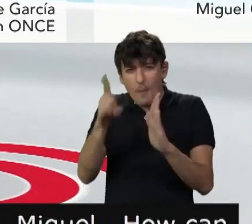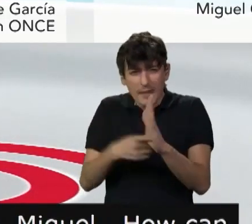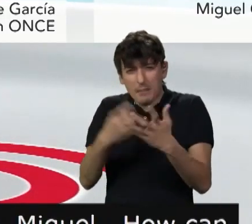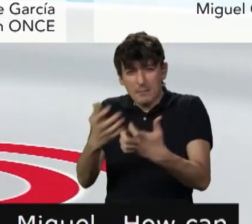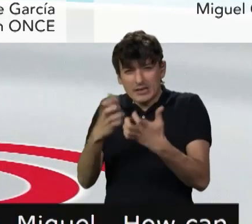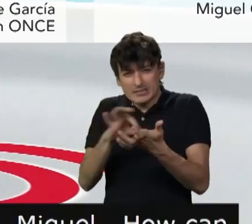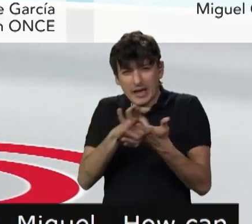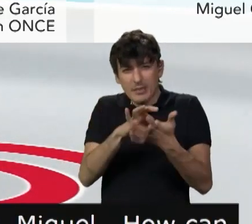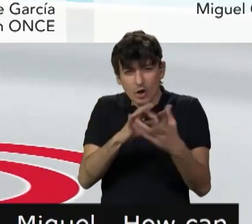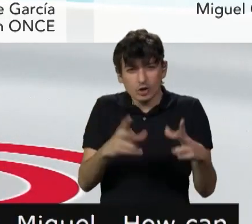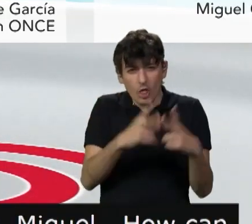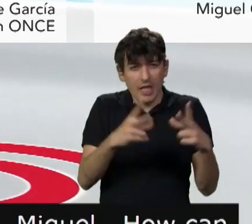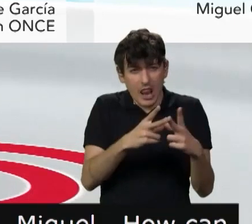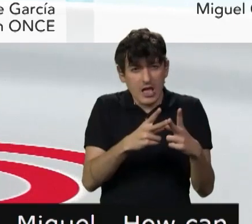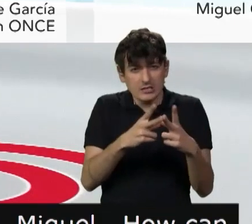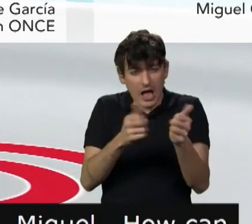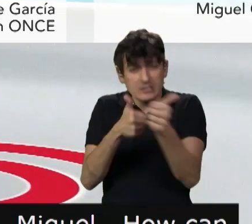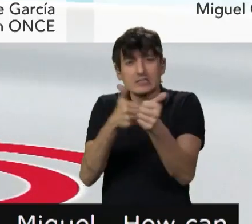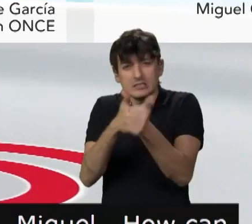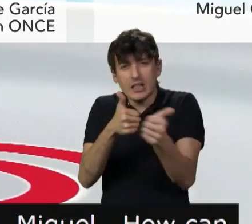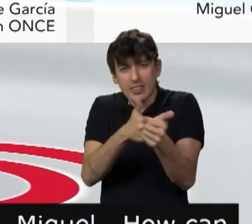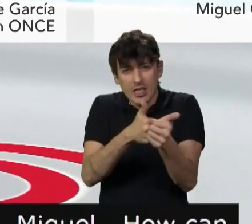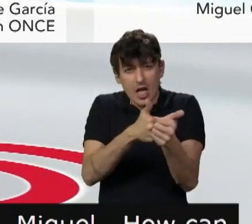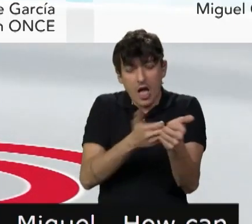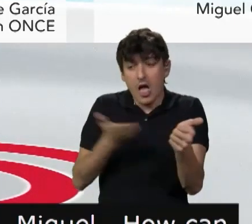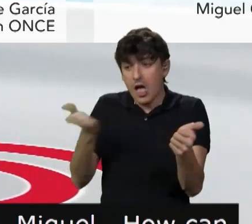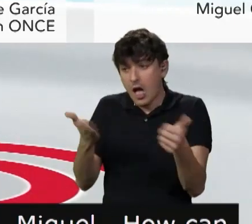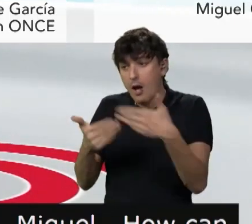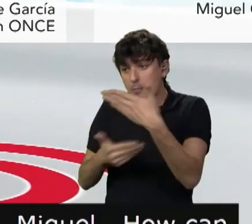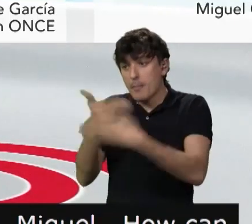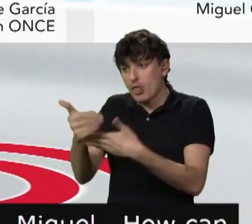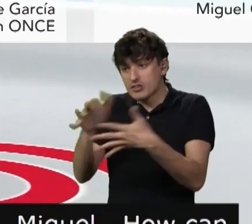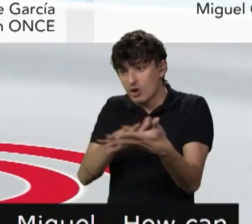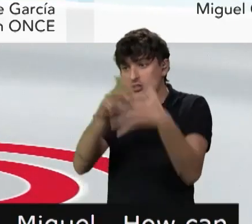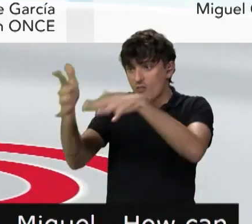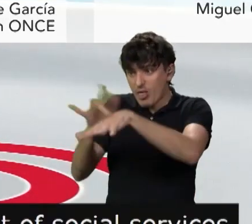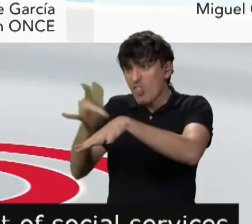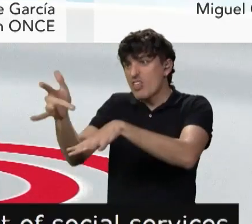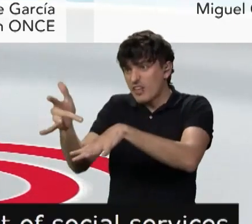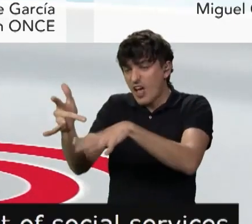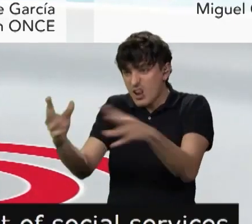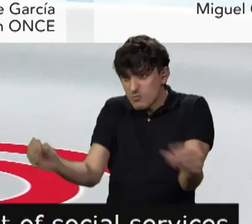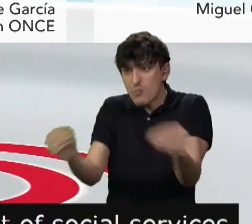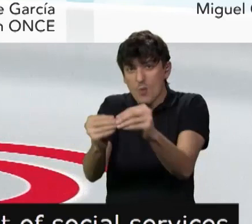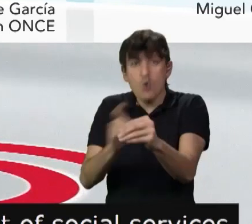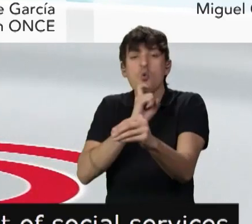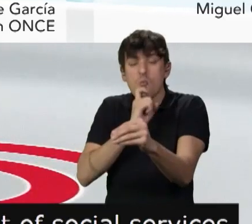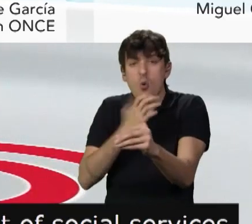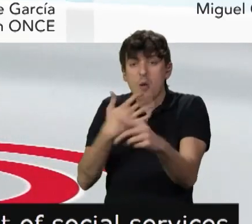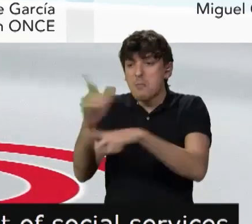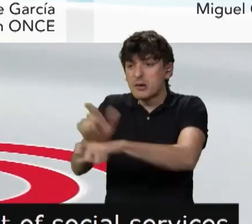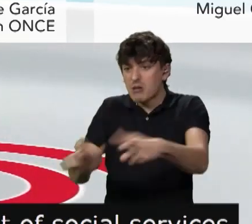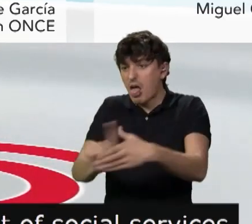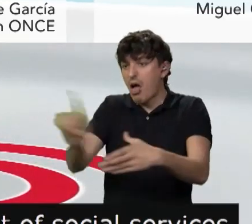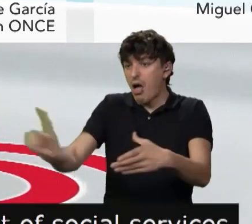beneficial alignment sociales of y de social asistencia services and con el assistance proceso with de transformación digital the digital sin dejar a transformation nadie atrás? process without